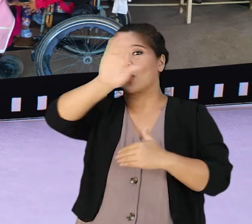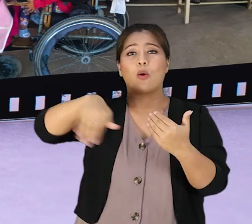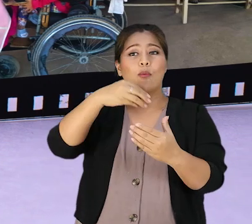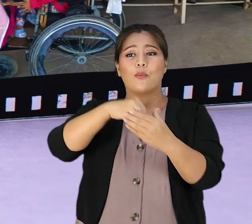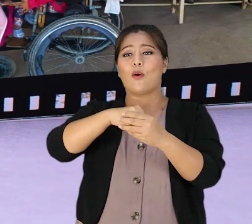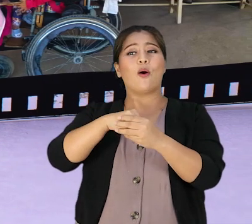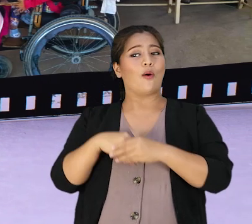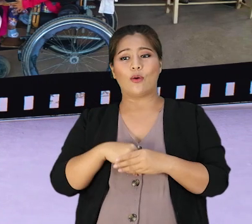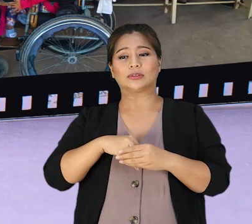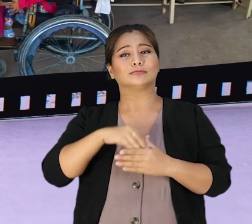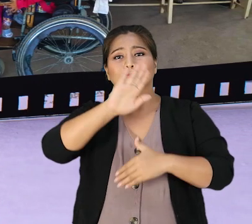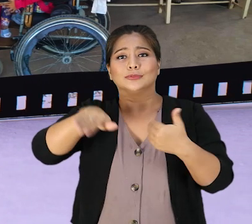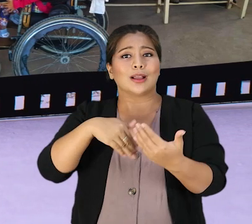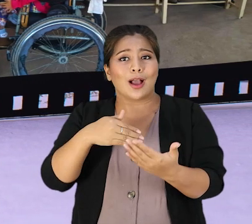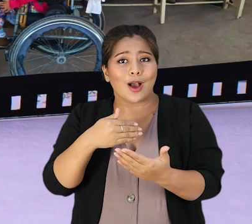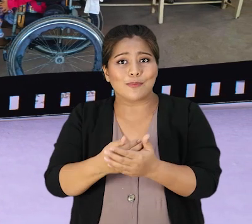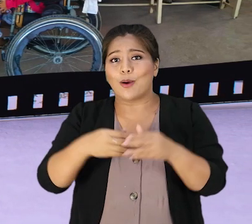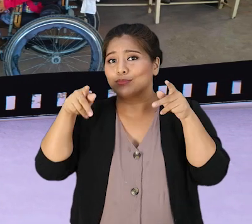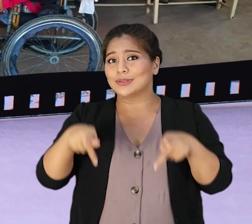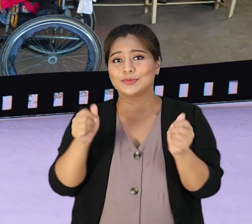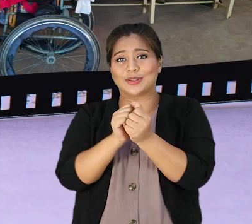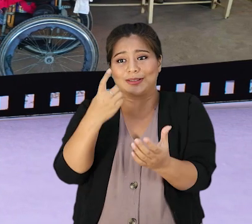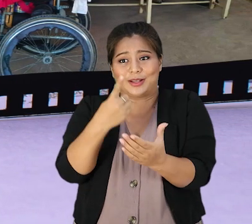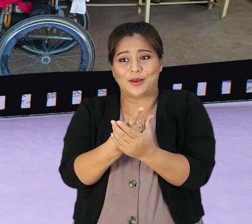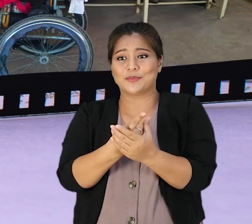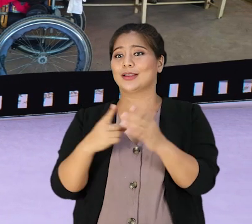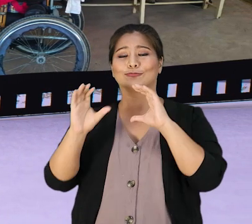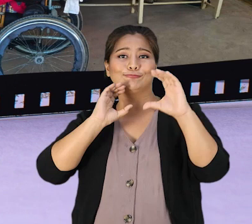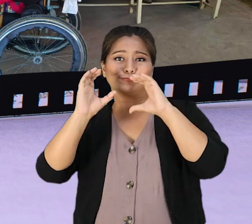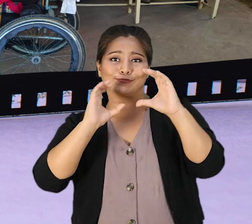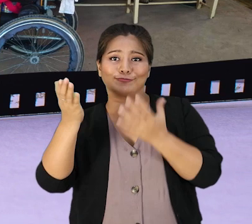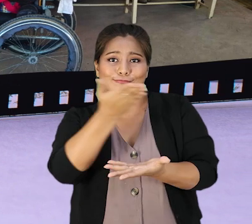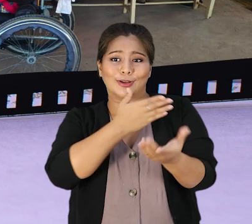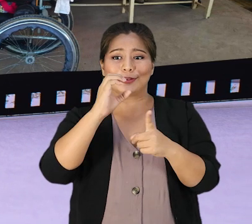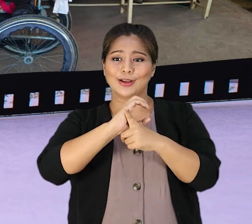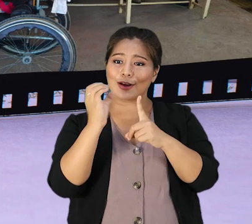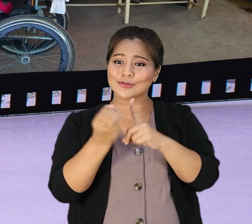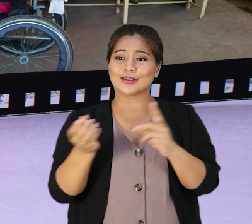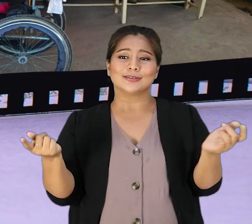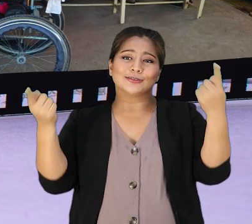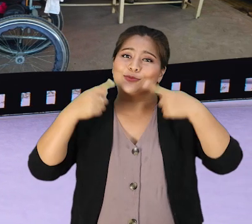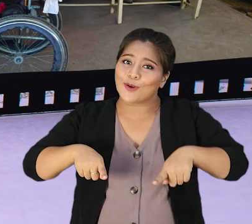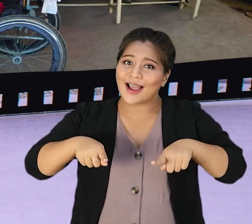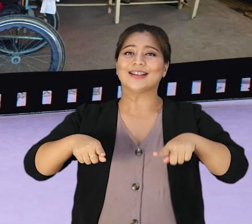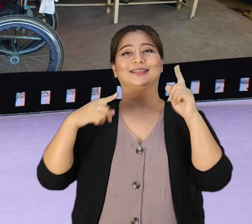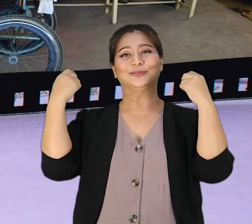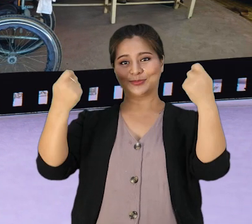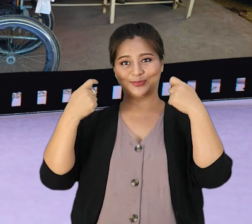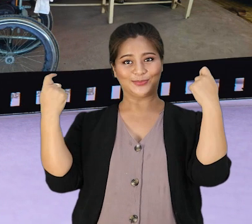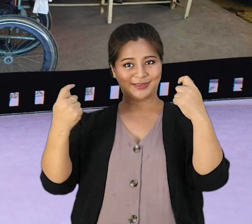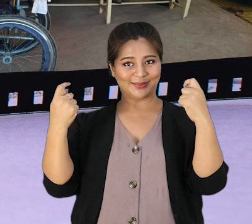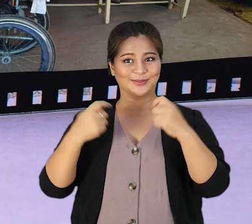well-being. Involve everyone, including persons with disabilities, in all community meetings, cultural events,